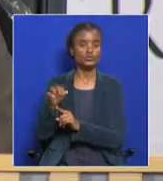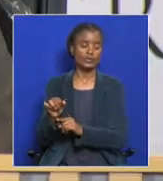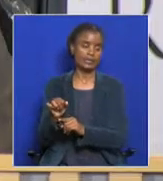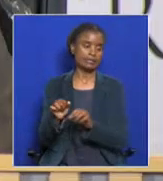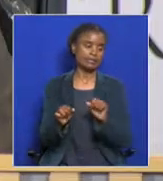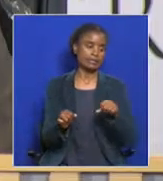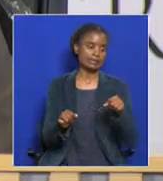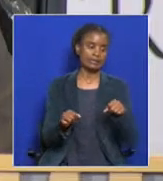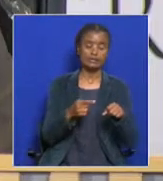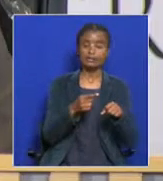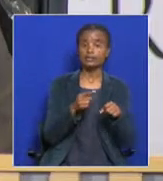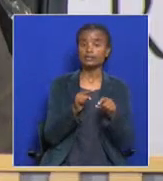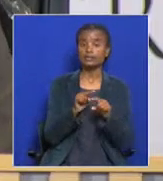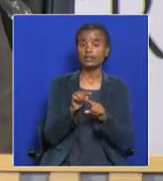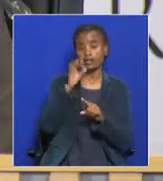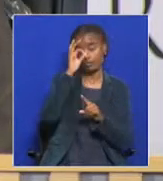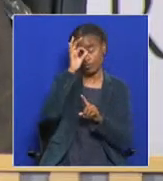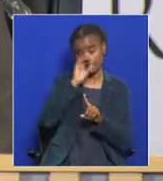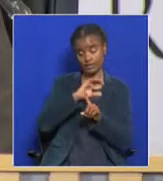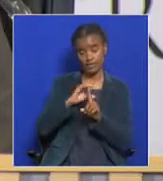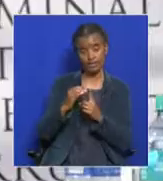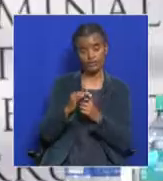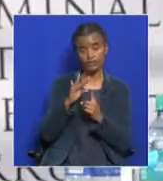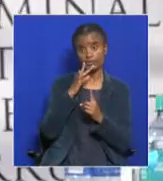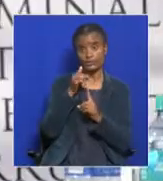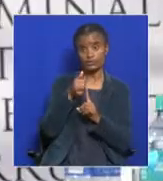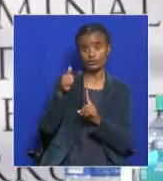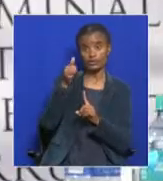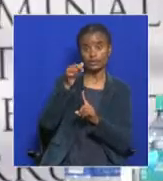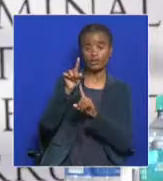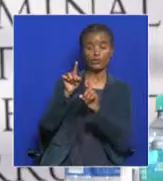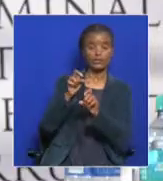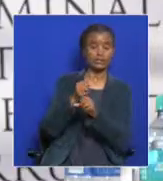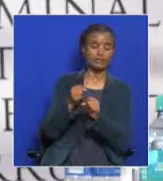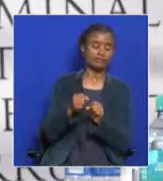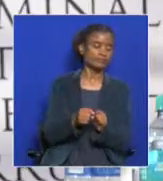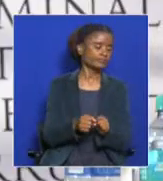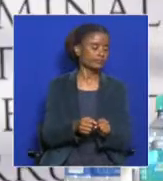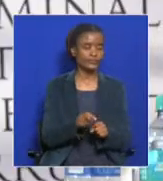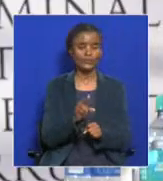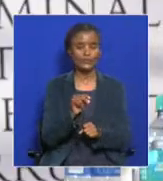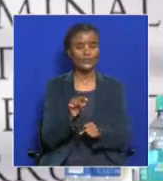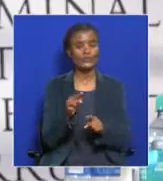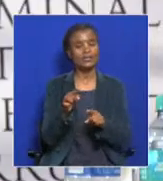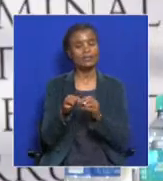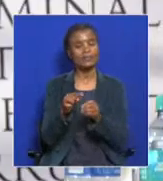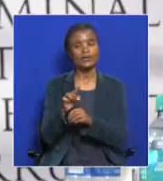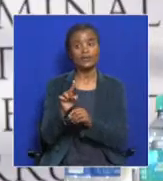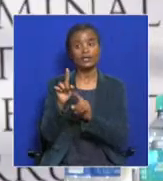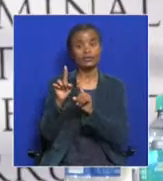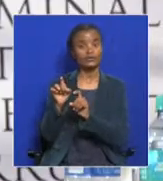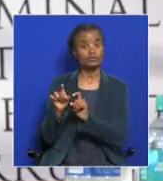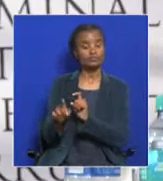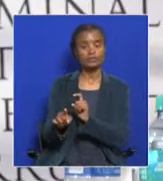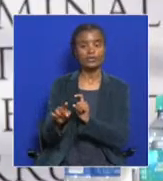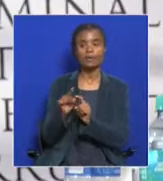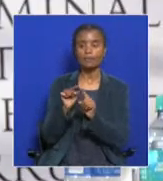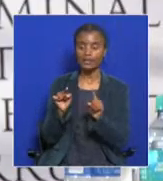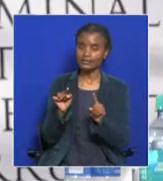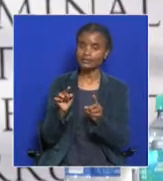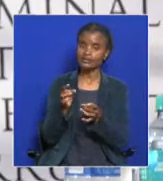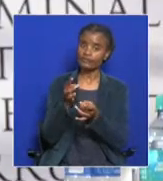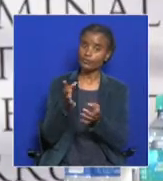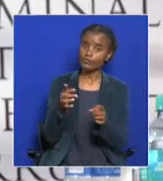your superiors, but I should have done so. No, here it's not about questioning. He told you about a crisis that had befallen them. There was an